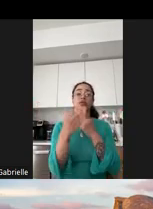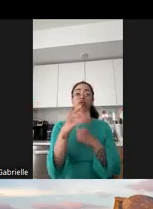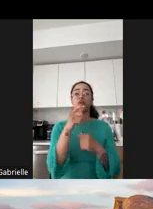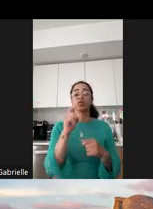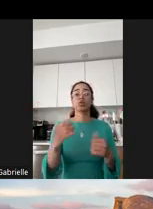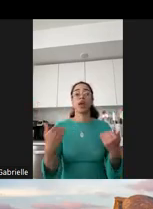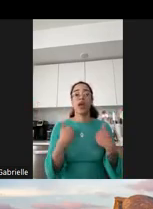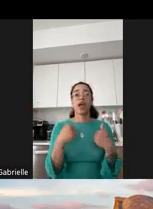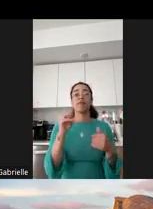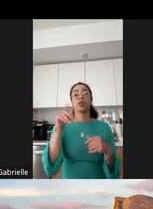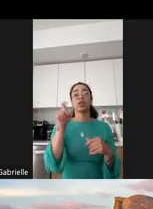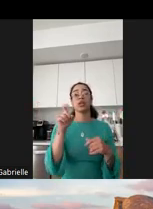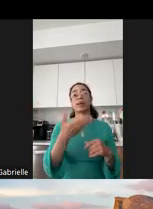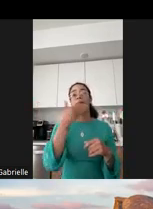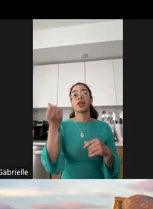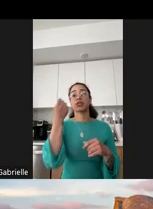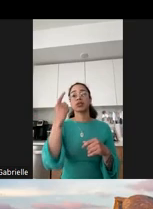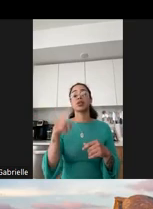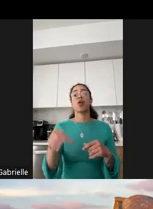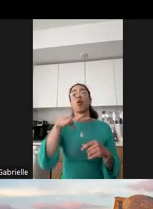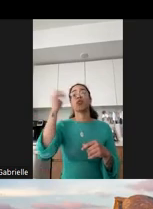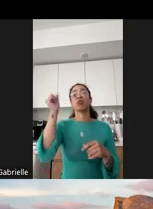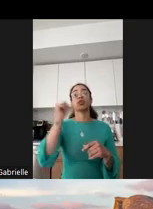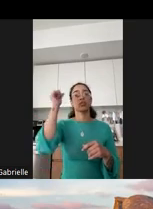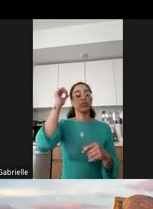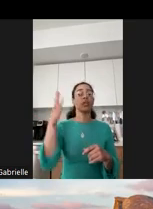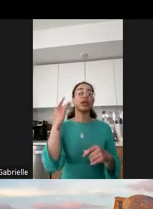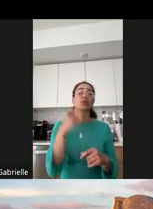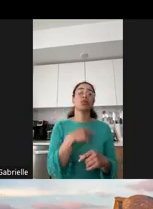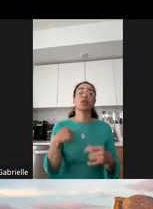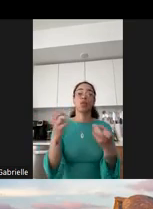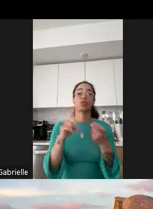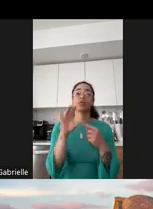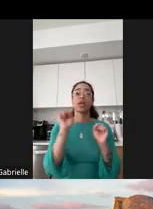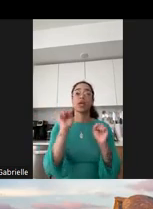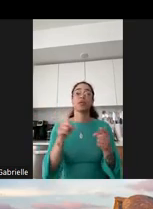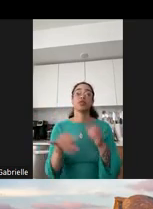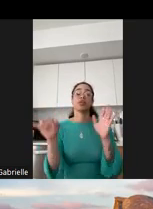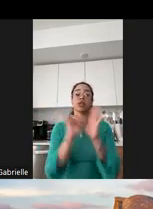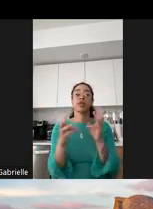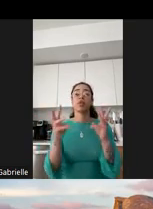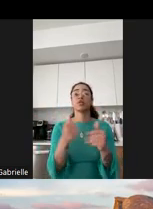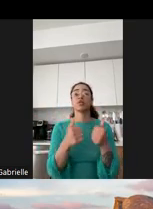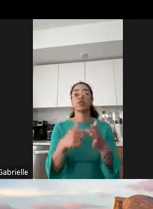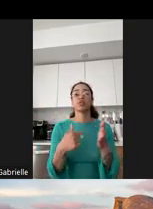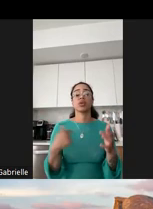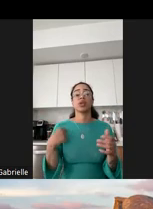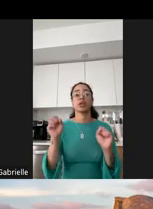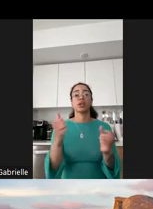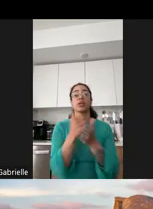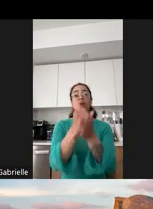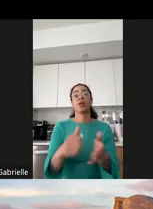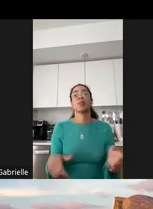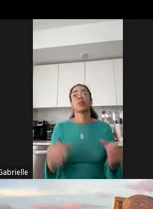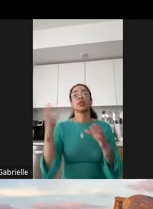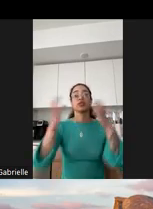understand the needs of older adult Californians. We want to be able to identify ways in which we can help communities grow stronger through